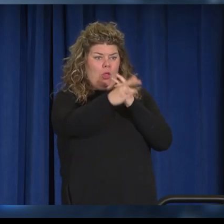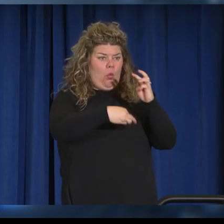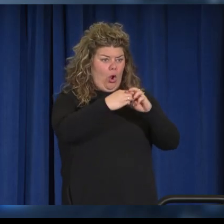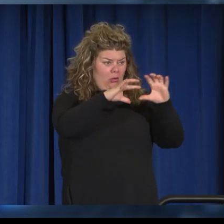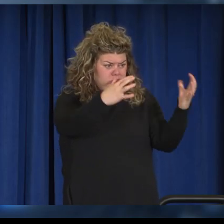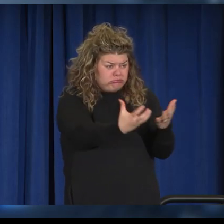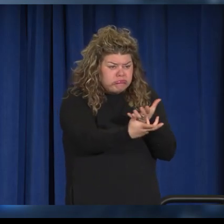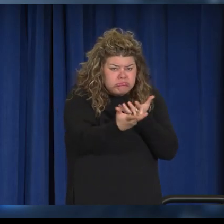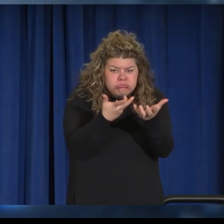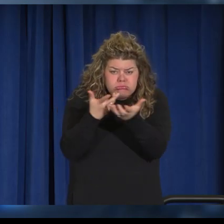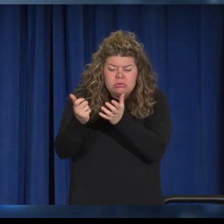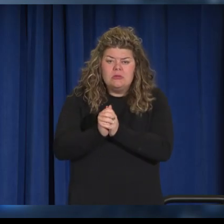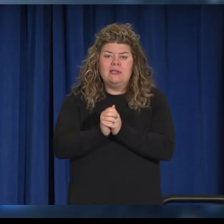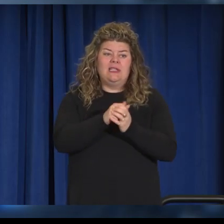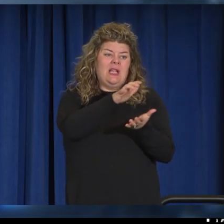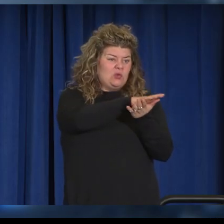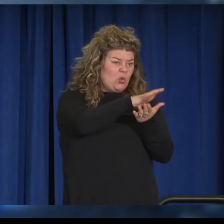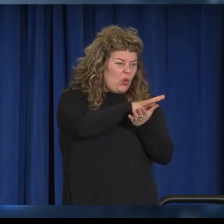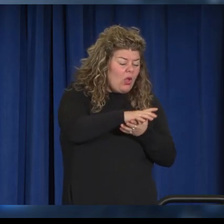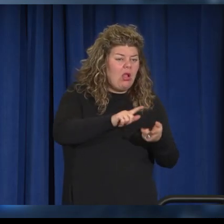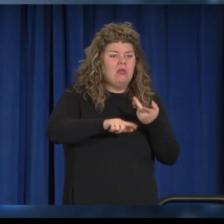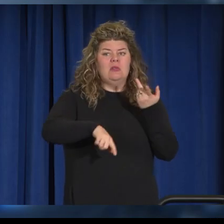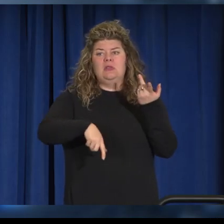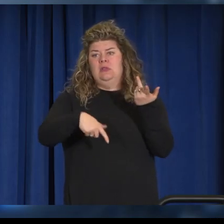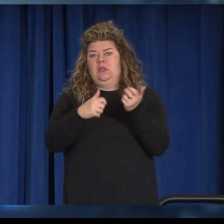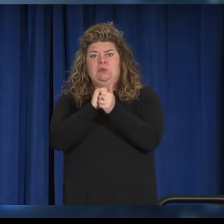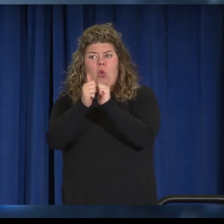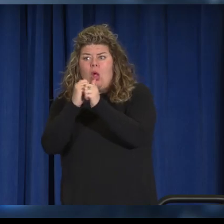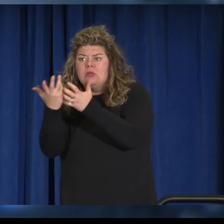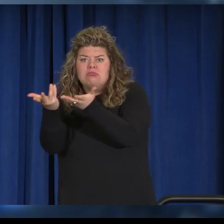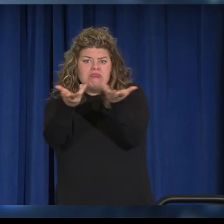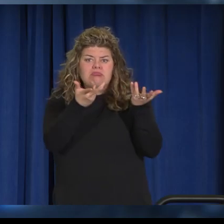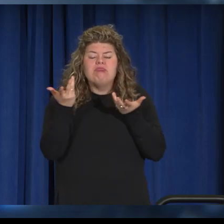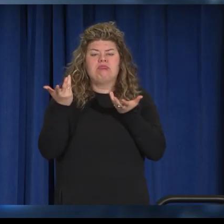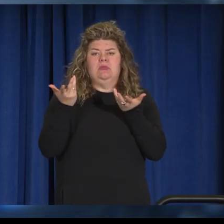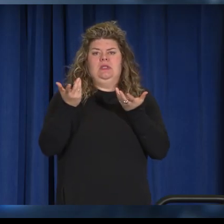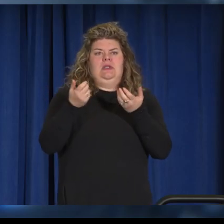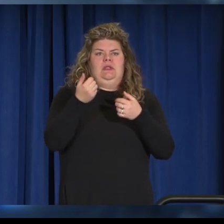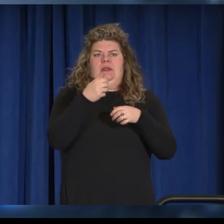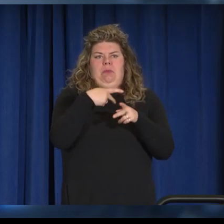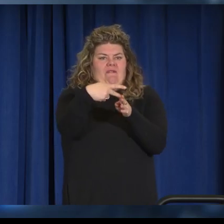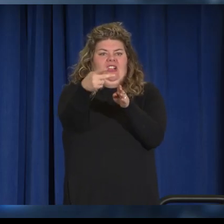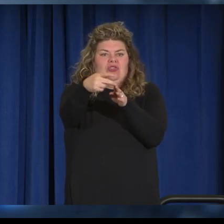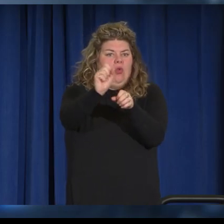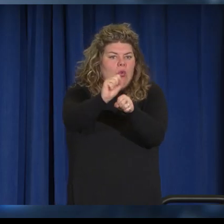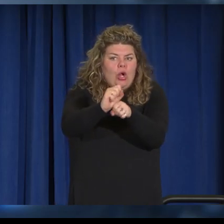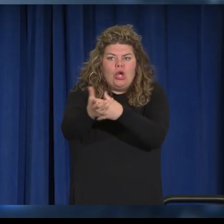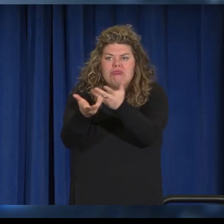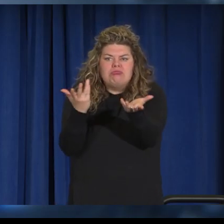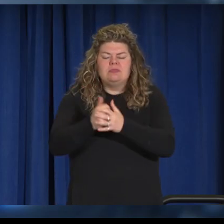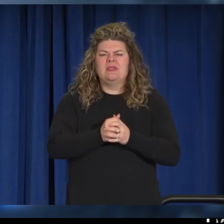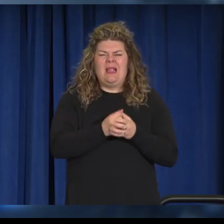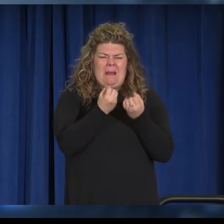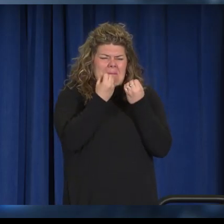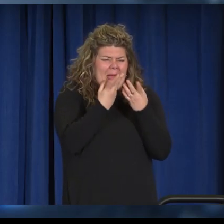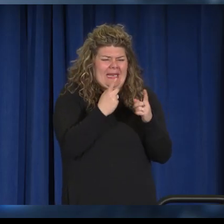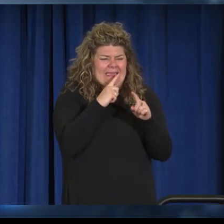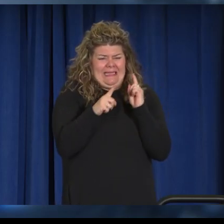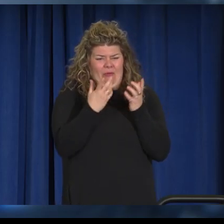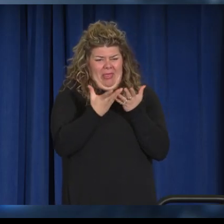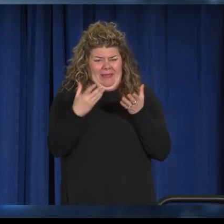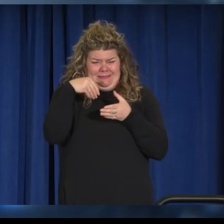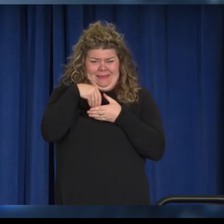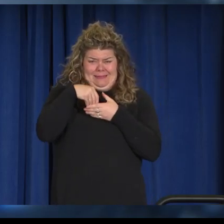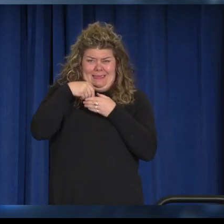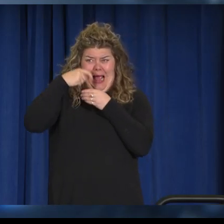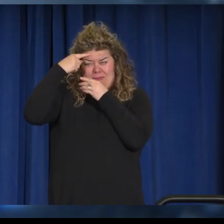academia or extracurriculars or the professional environment, it's shaped by a whole number of factors in terms of, one, how